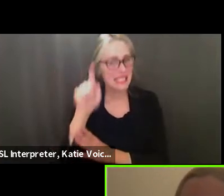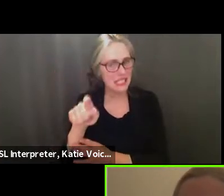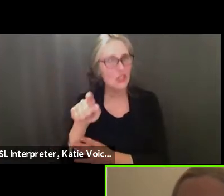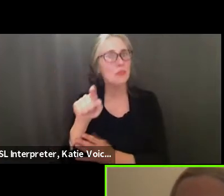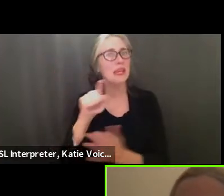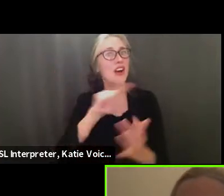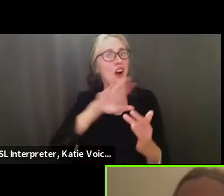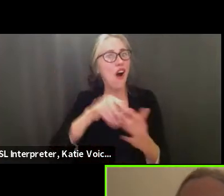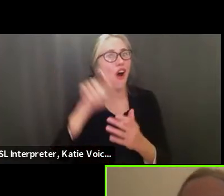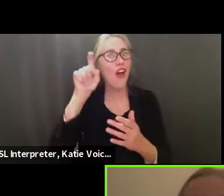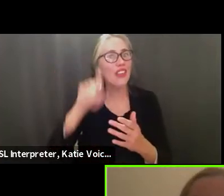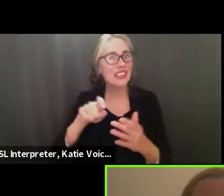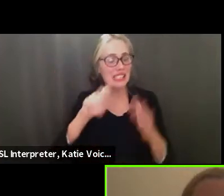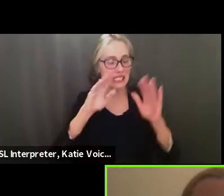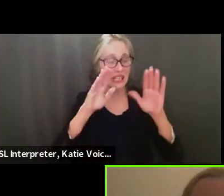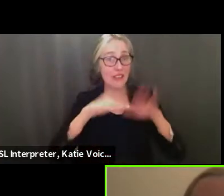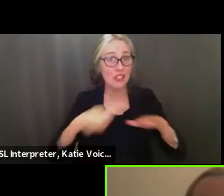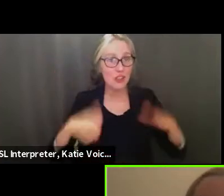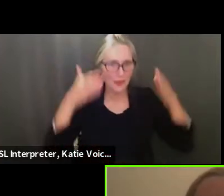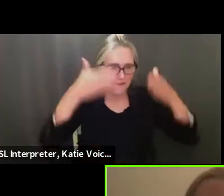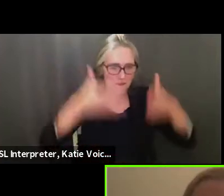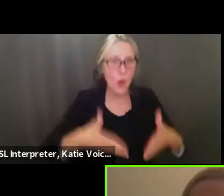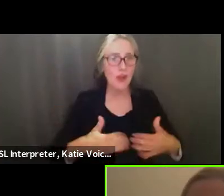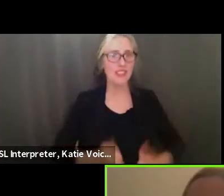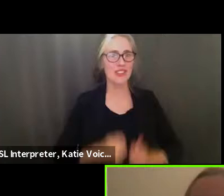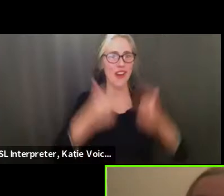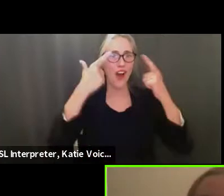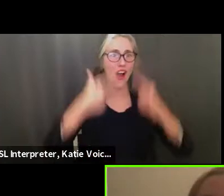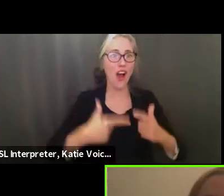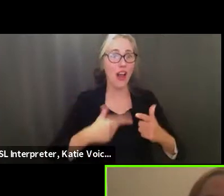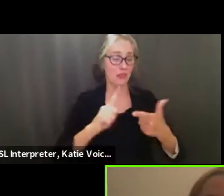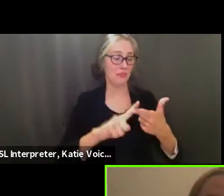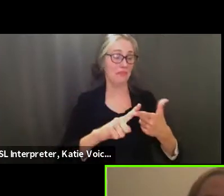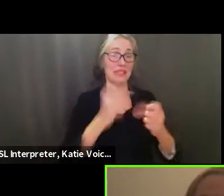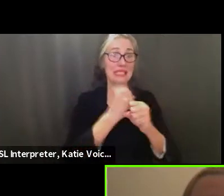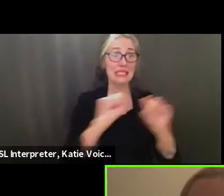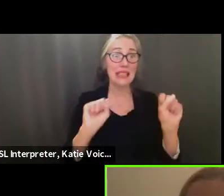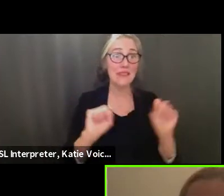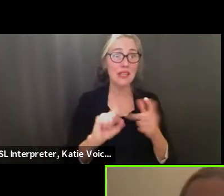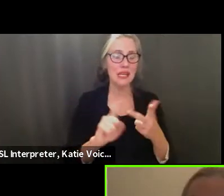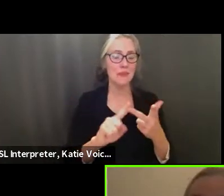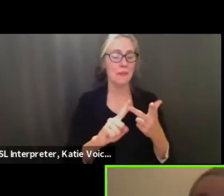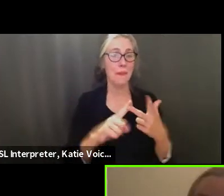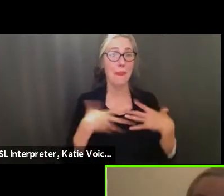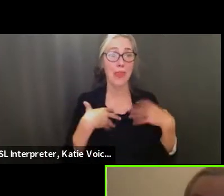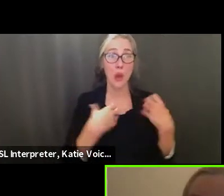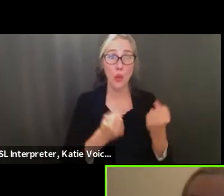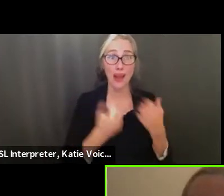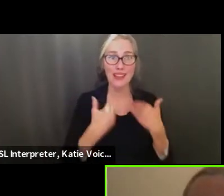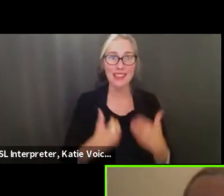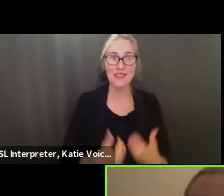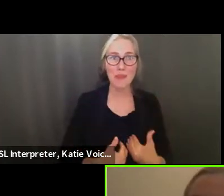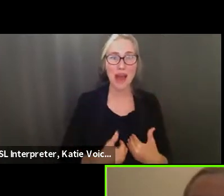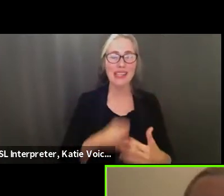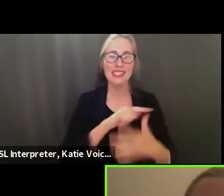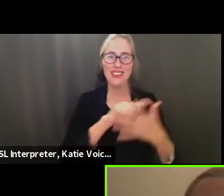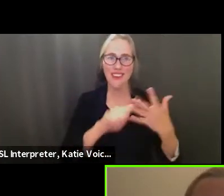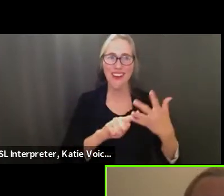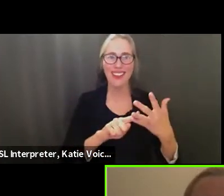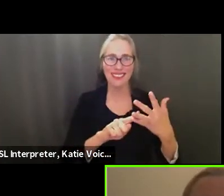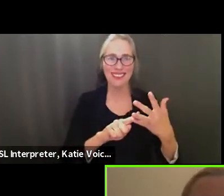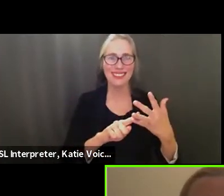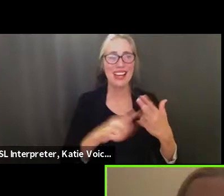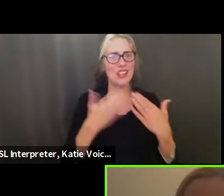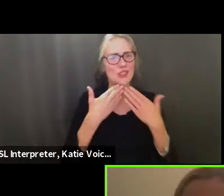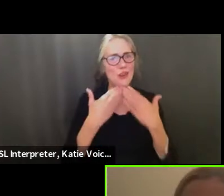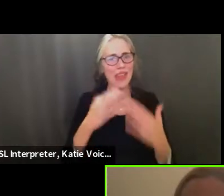the needs of the child, including safety, including wellness of their bodies too. And so we want to thank